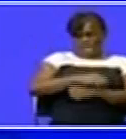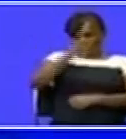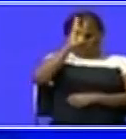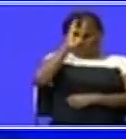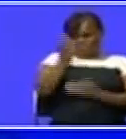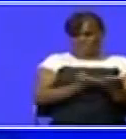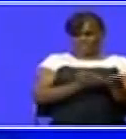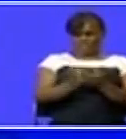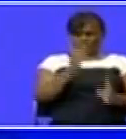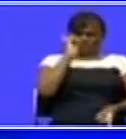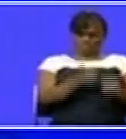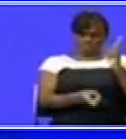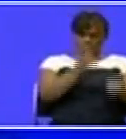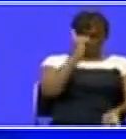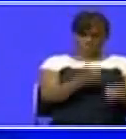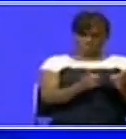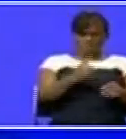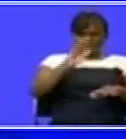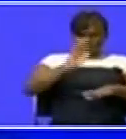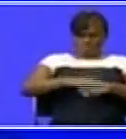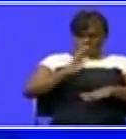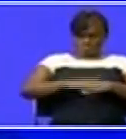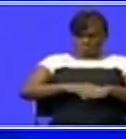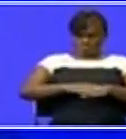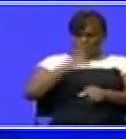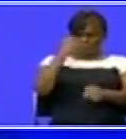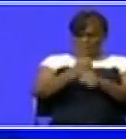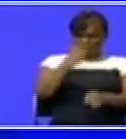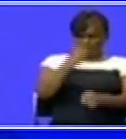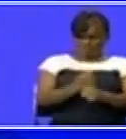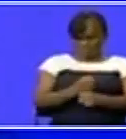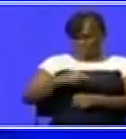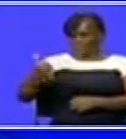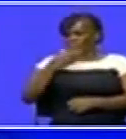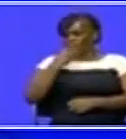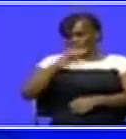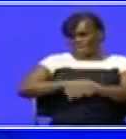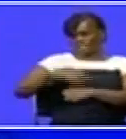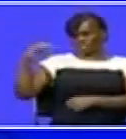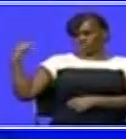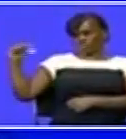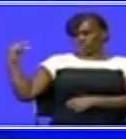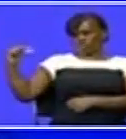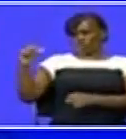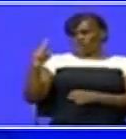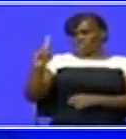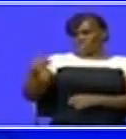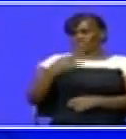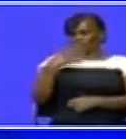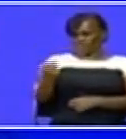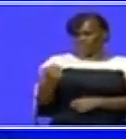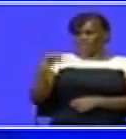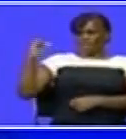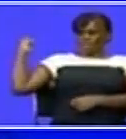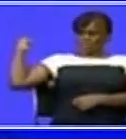Service Athletics Championship. So big names registering good results with Asbel Kiprop winning gold in the 1500 meters race. Julius